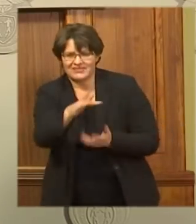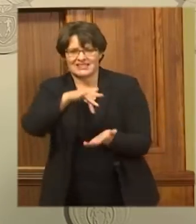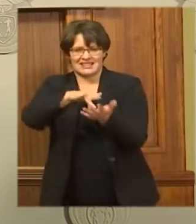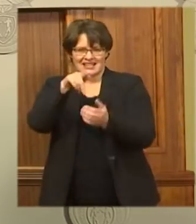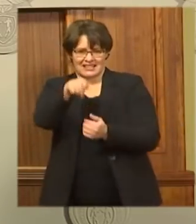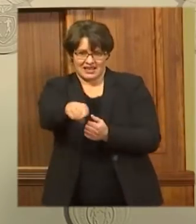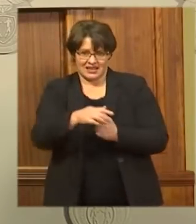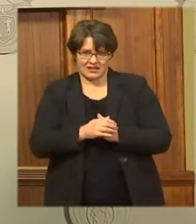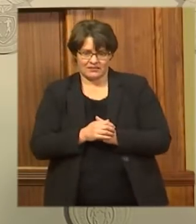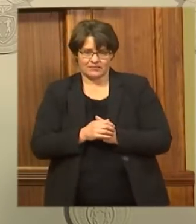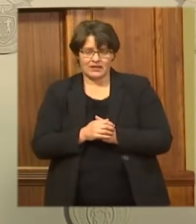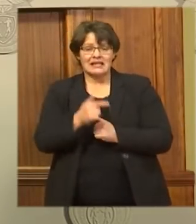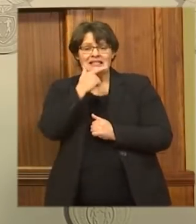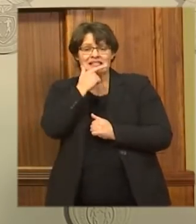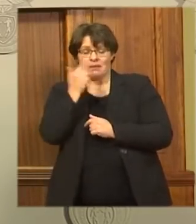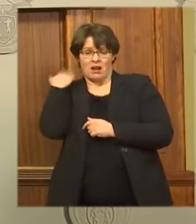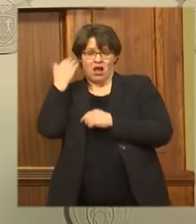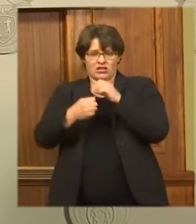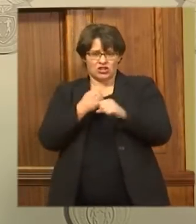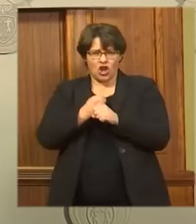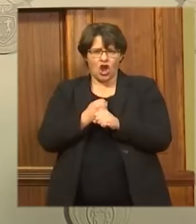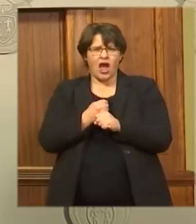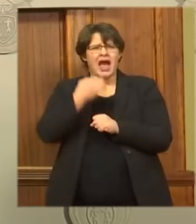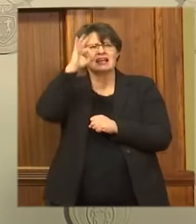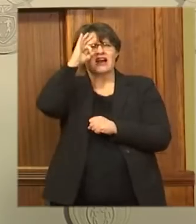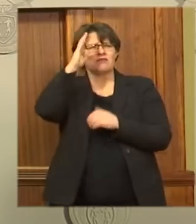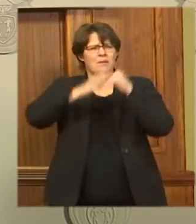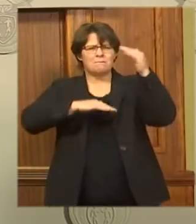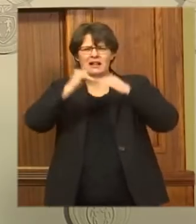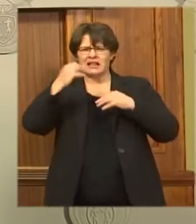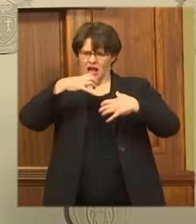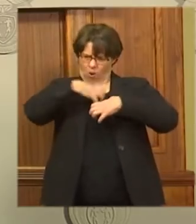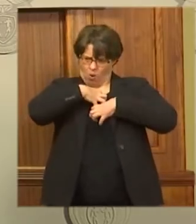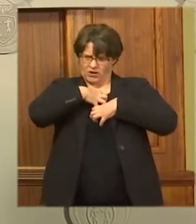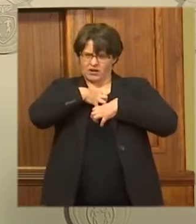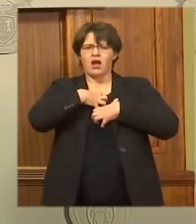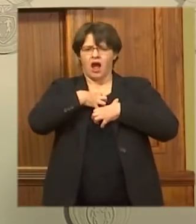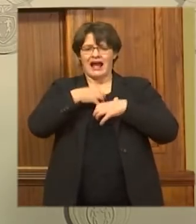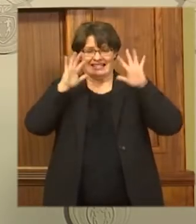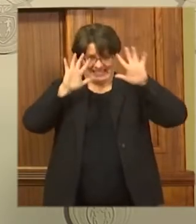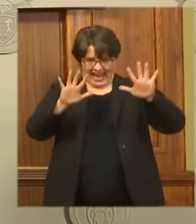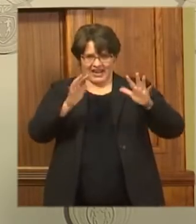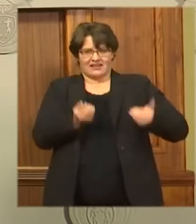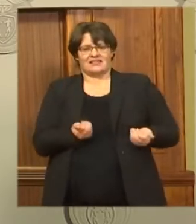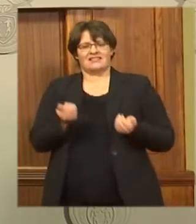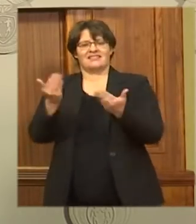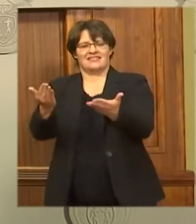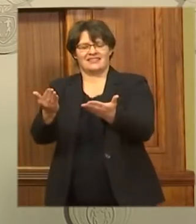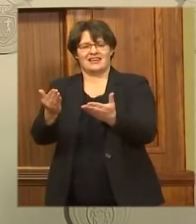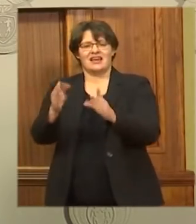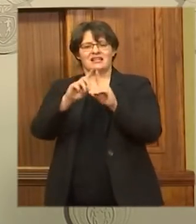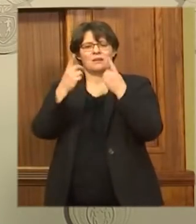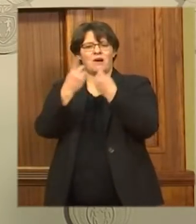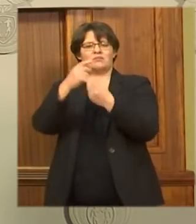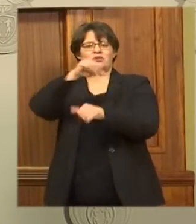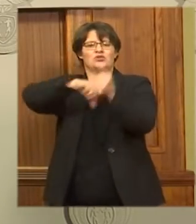year, 10 government-owned buildings have been handed over to the Department of Social